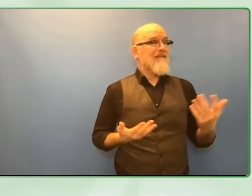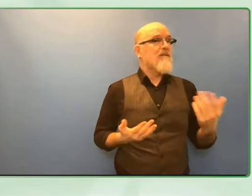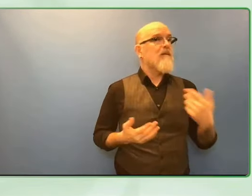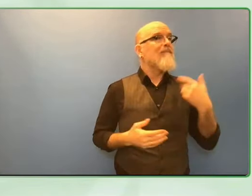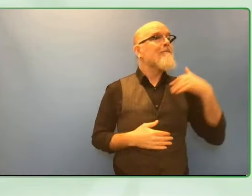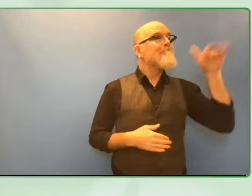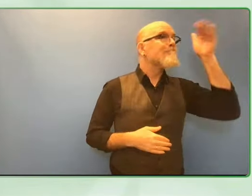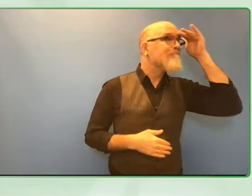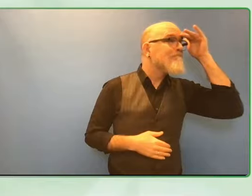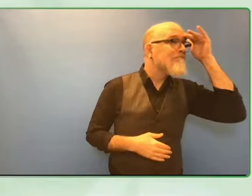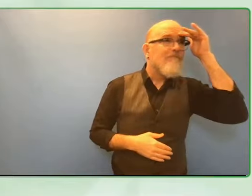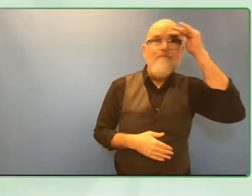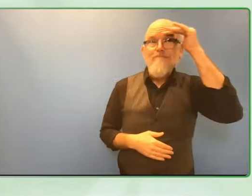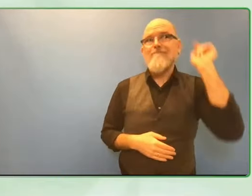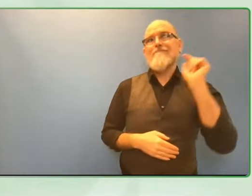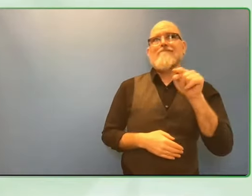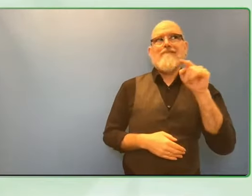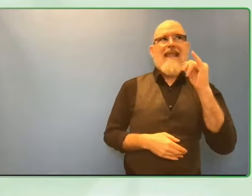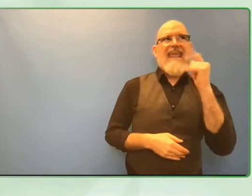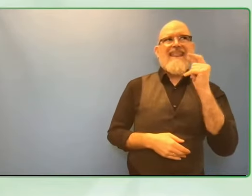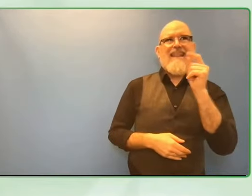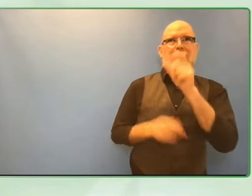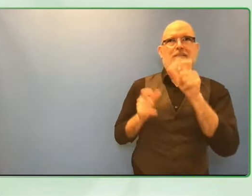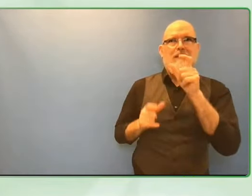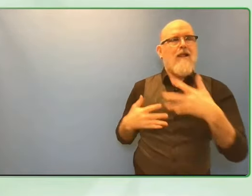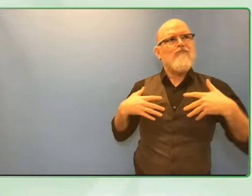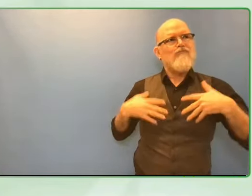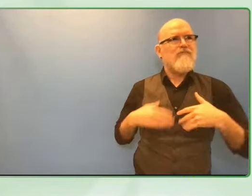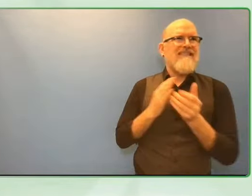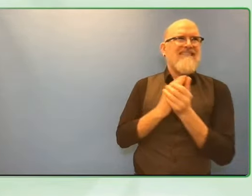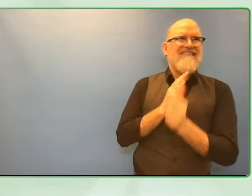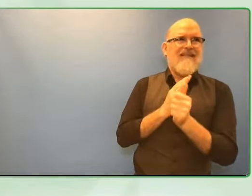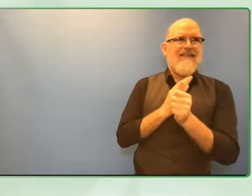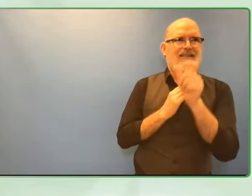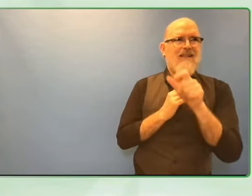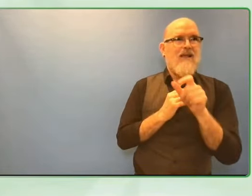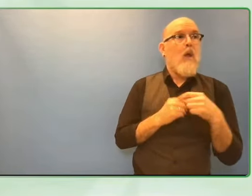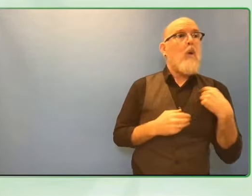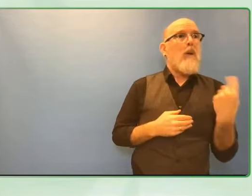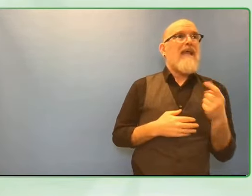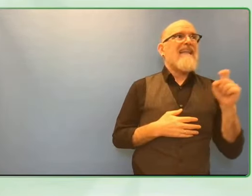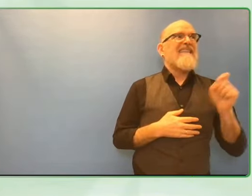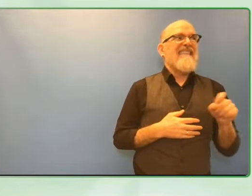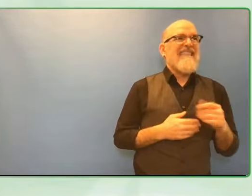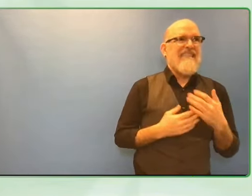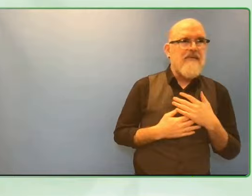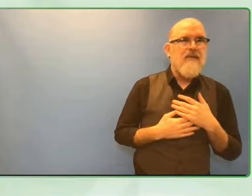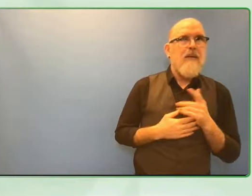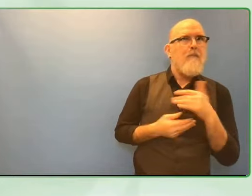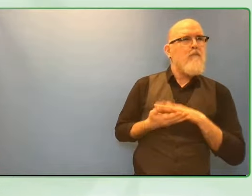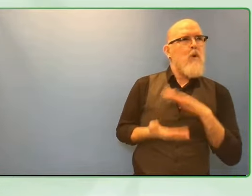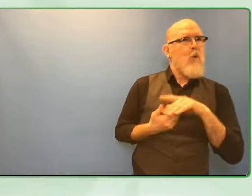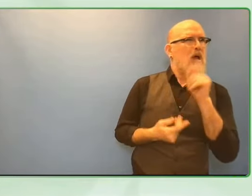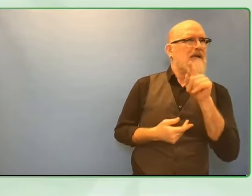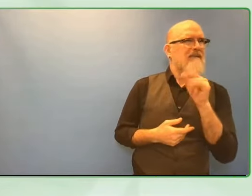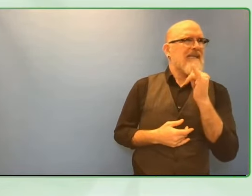for us to gain people and to interest and to motivate the people to get them into jobs.